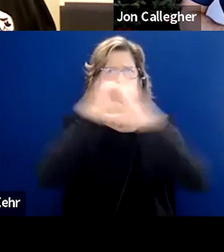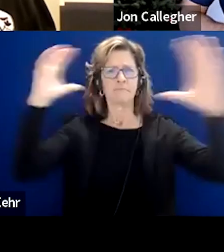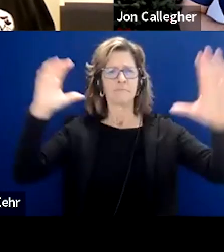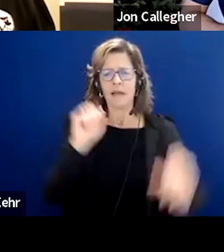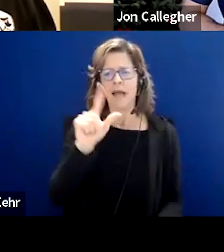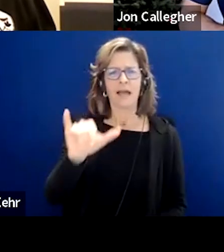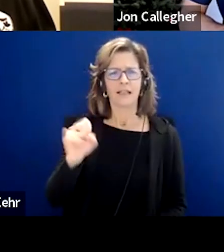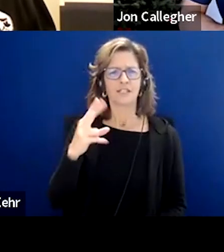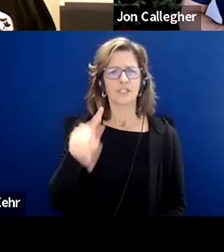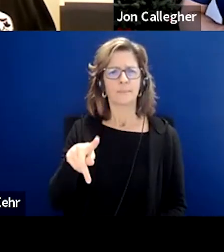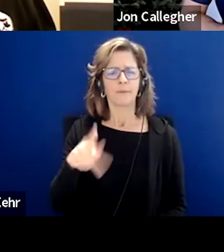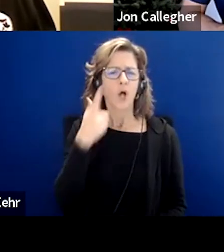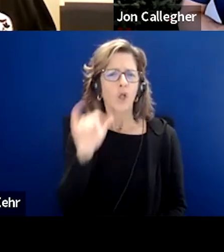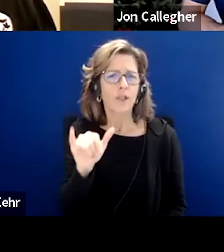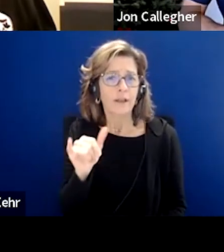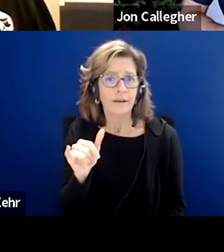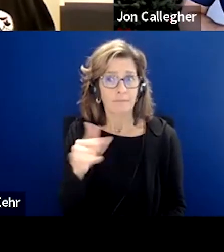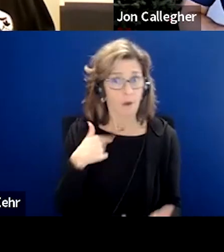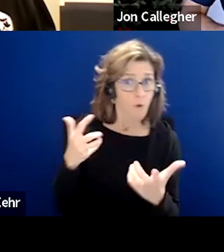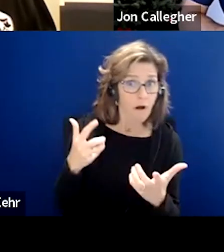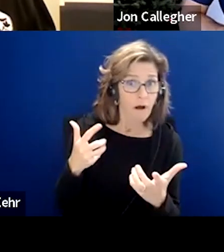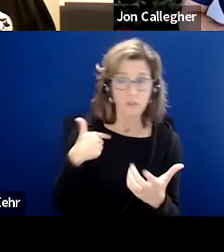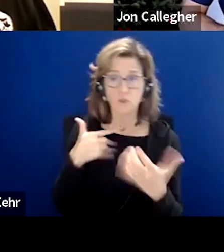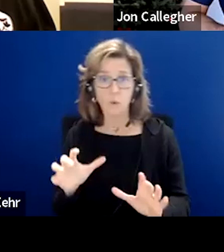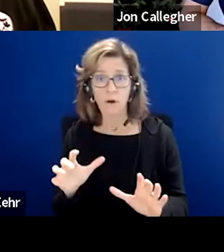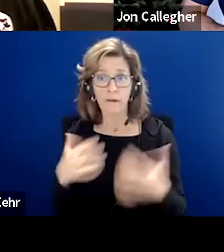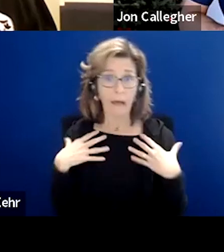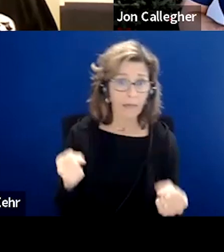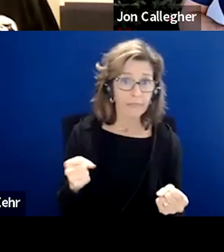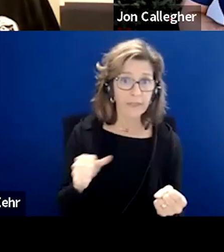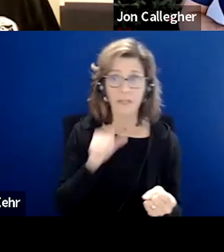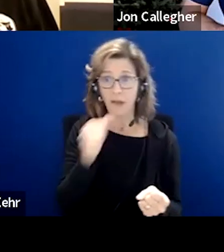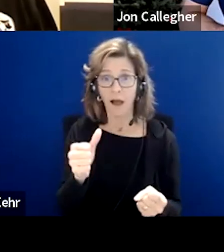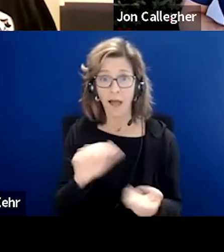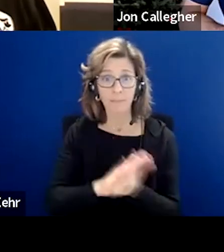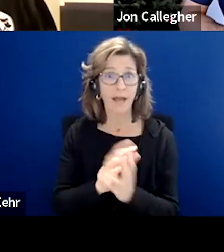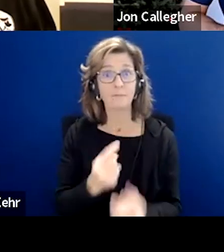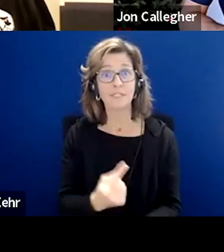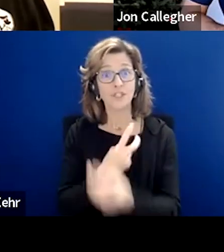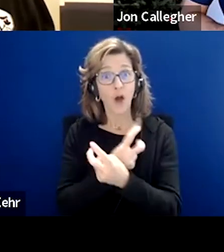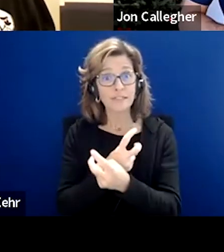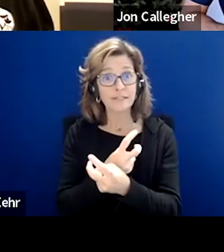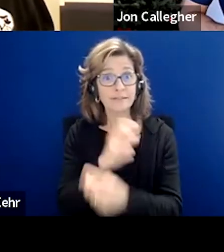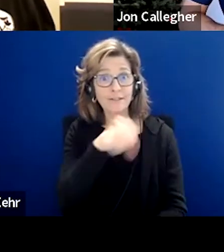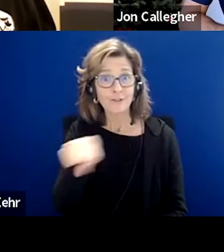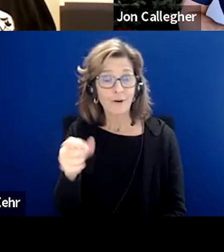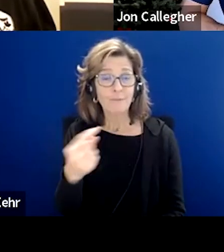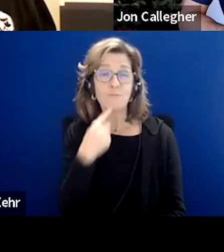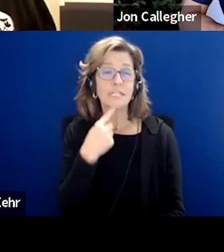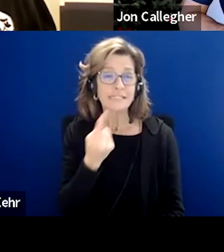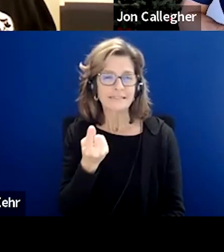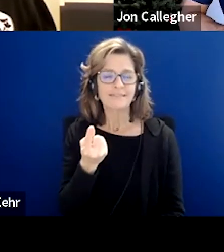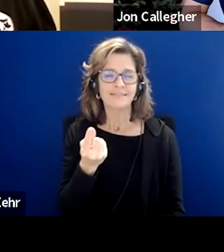allyship? How do we conceptualize whether it's a good thing or a bad thing, a healthy thing or a poisonous thing? Just food for thought. Well, thank you. Well,